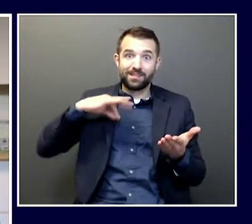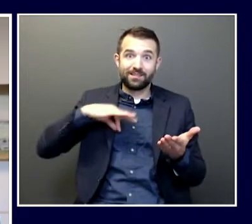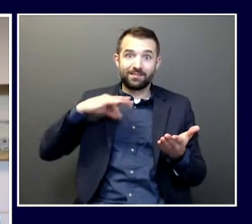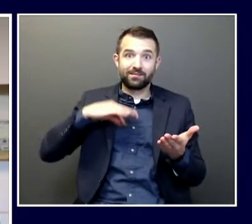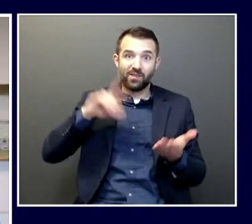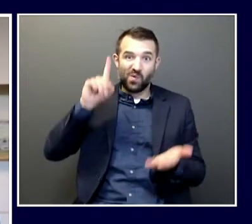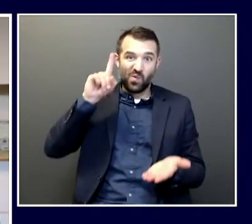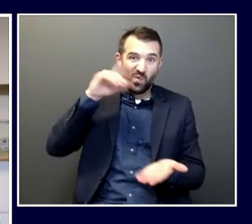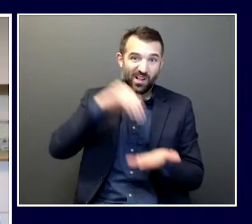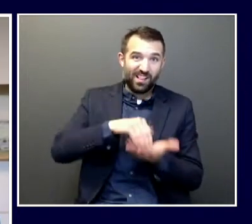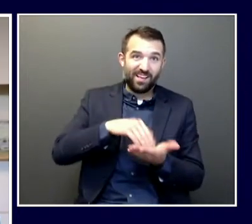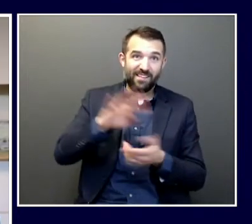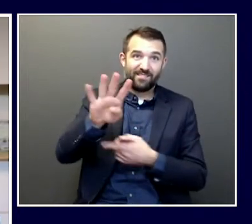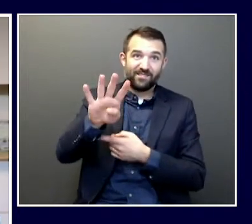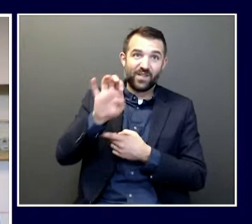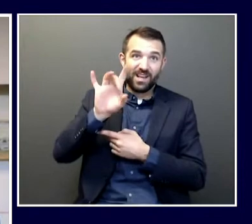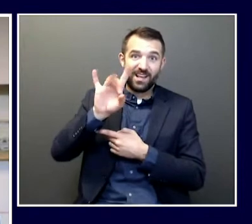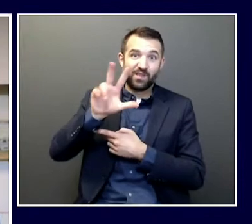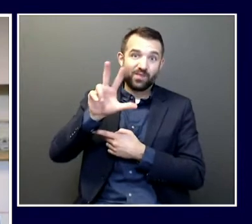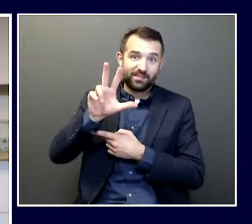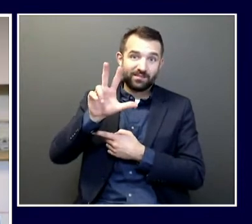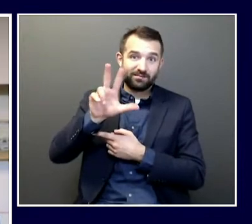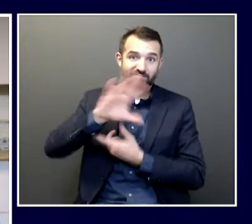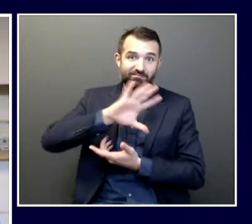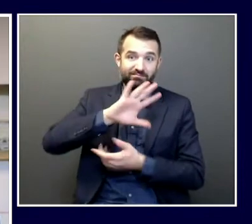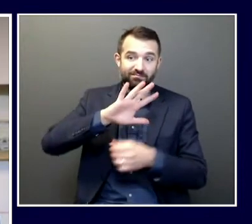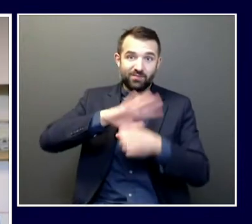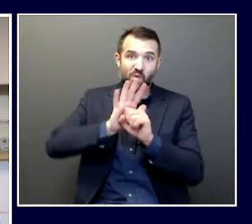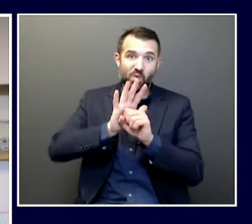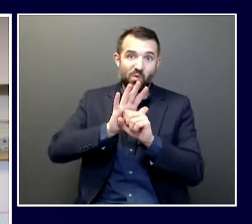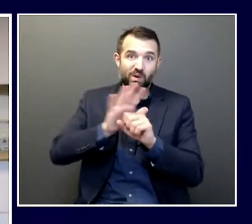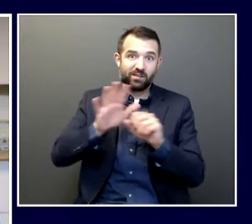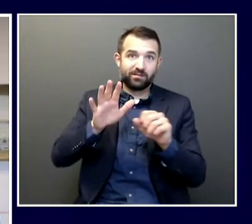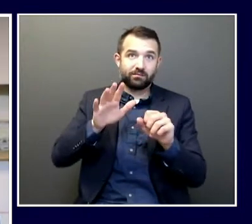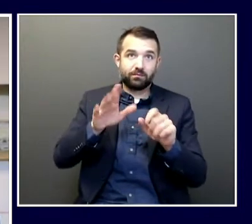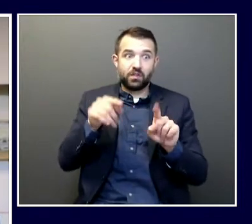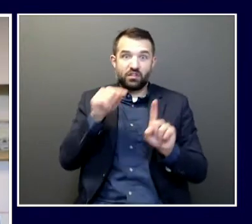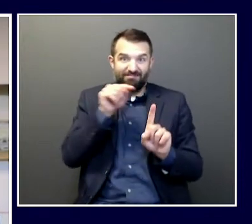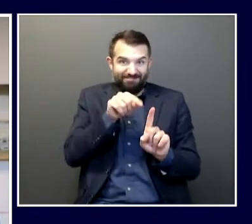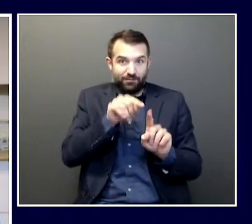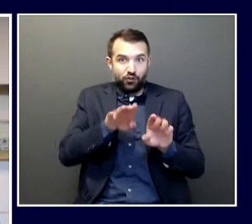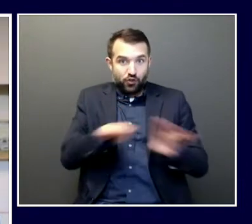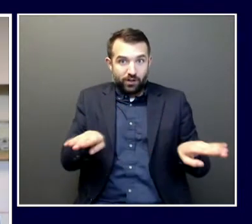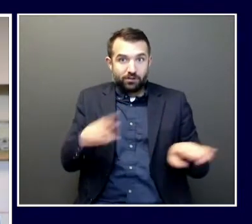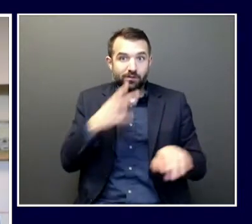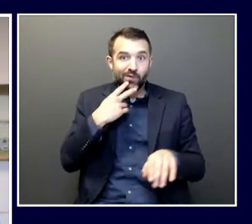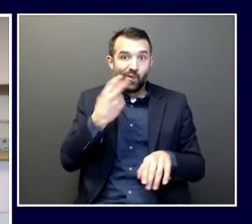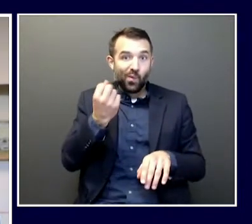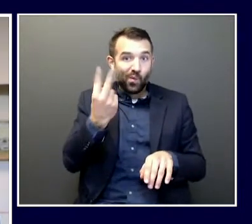1,483 cases of COVID among children 12 and younger. That's